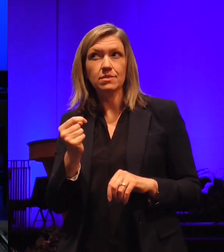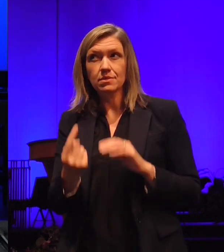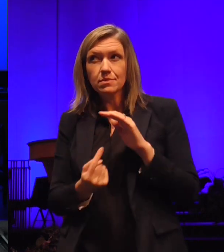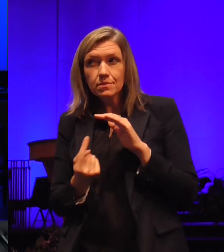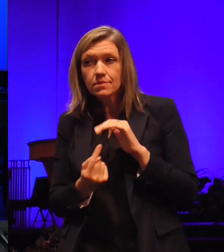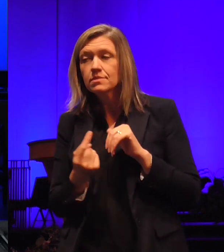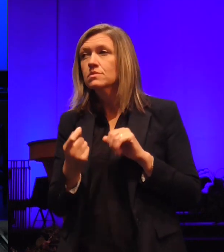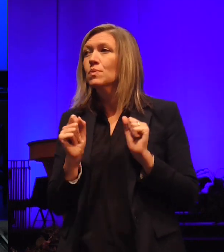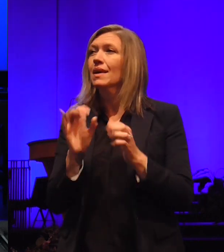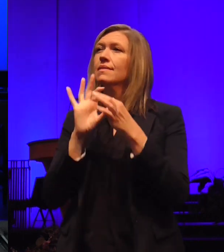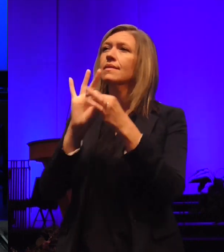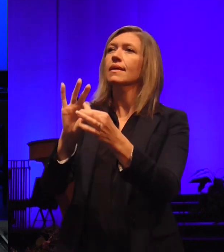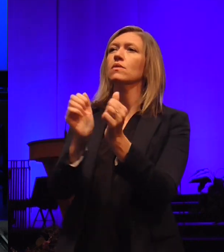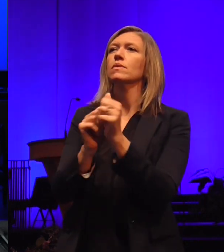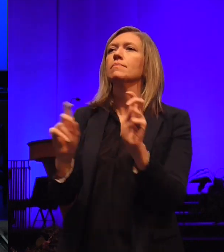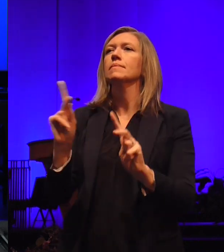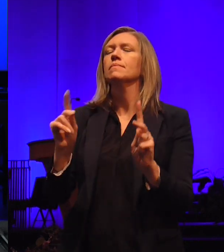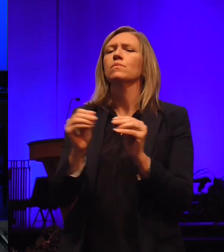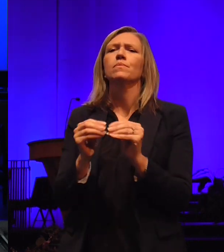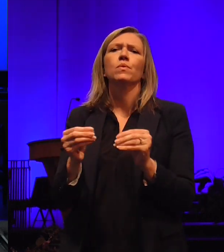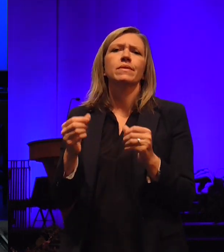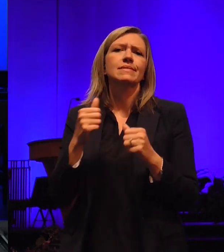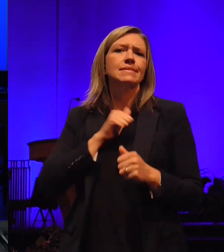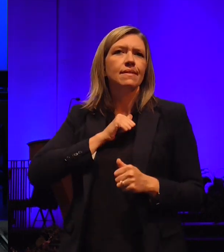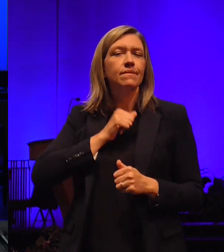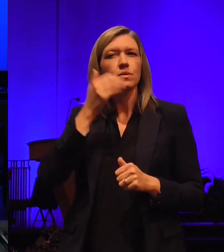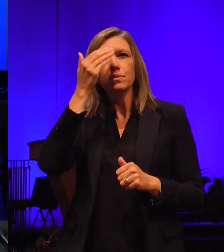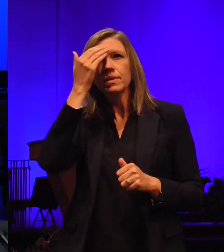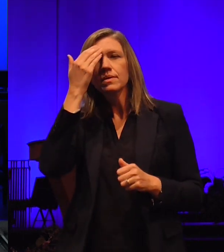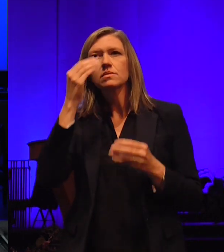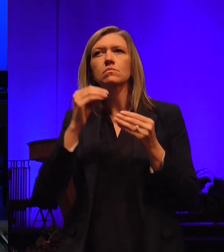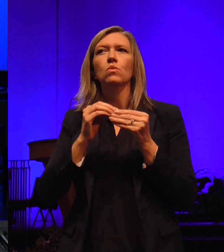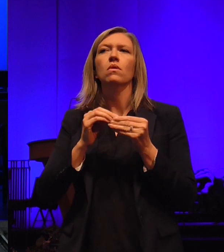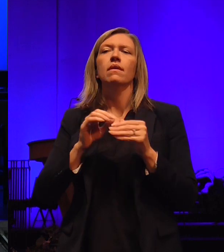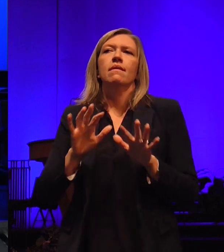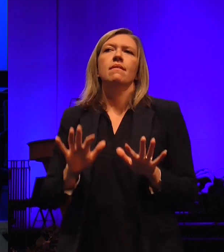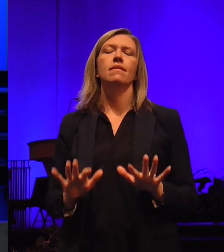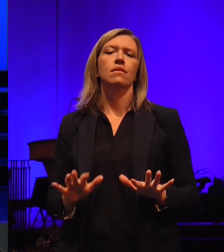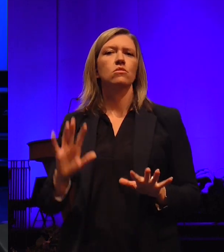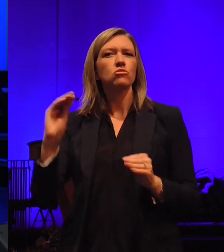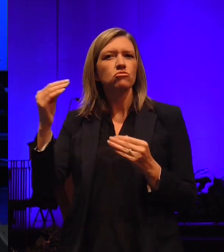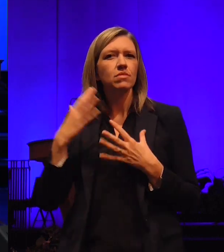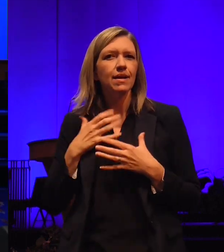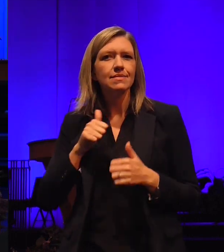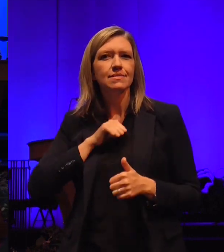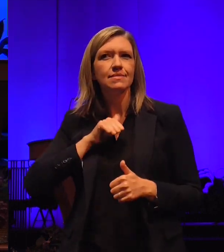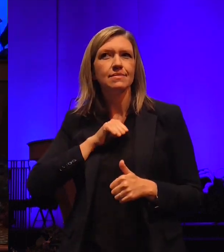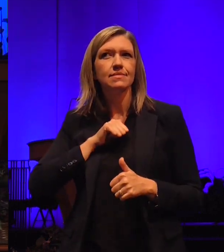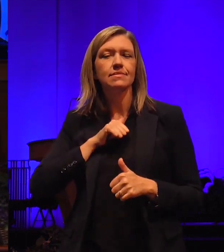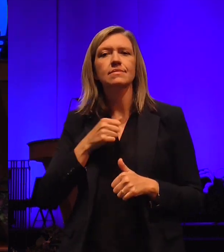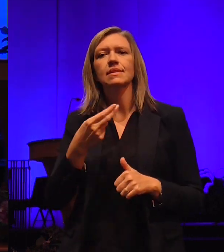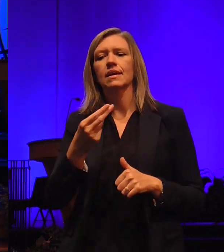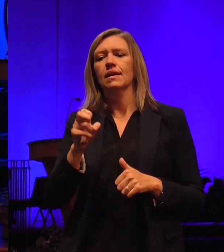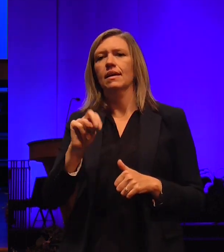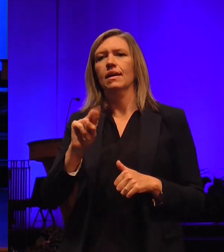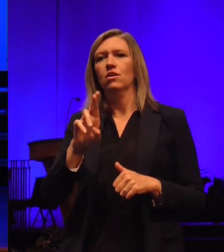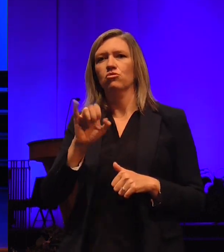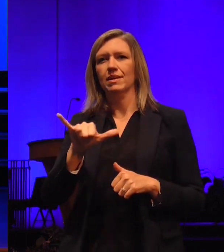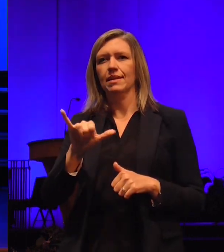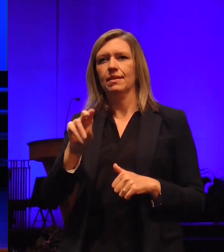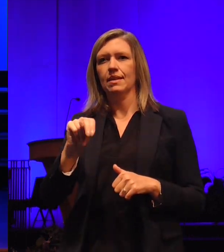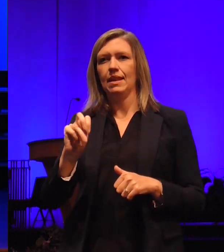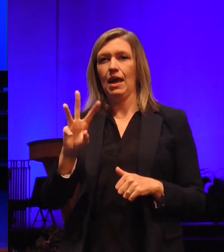them with greater self-awareness and grace as ourselves. Henry Nouwen, the great Catholic